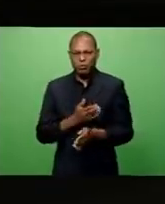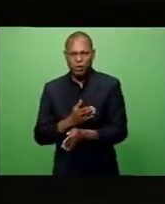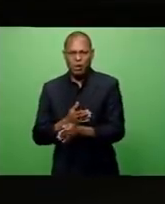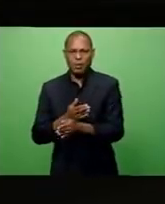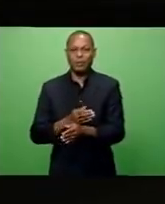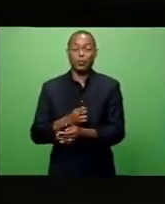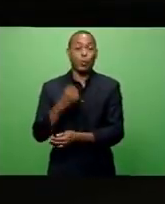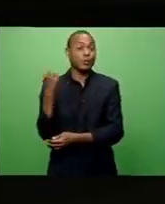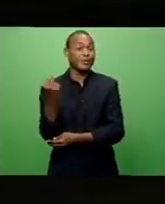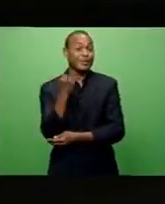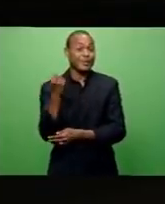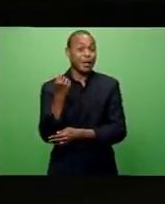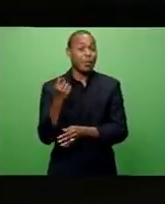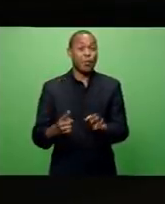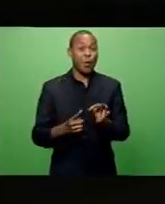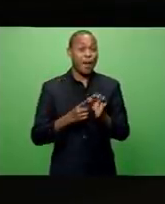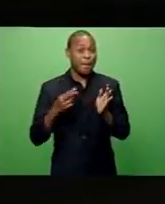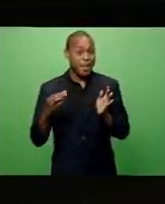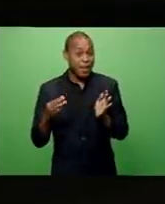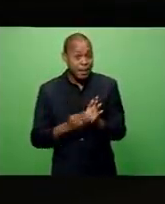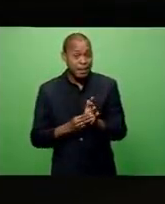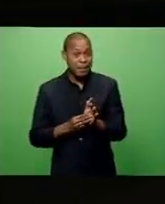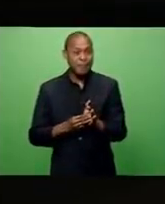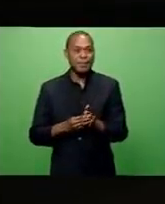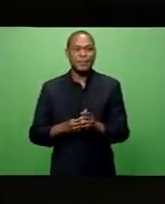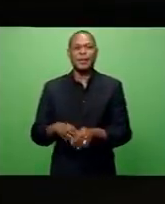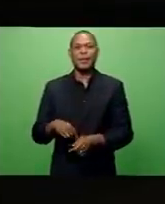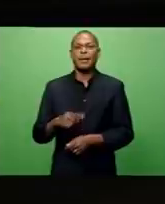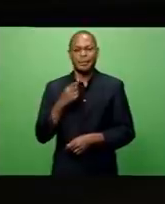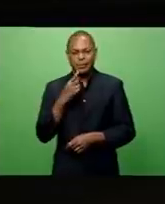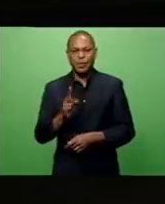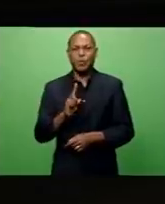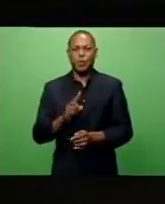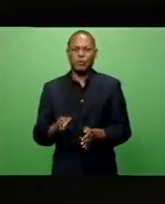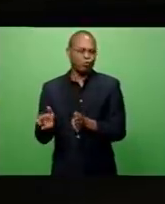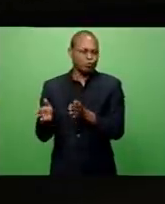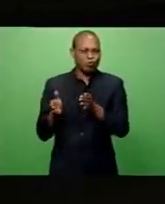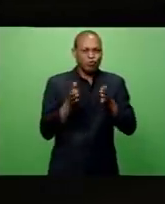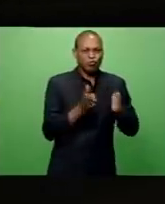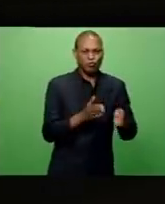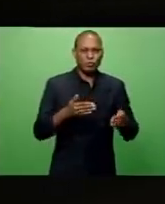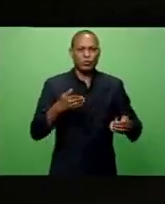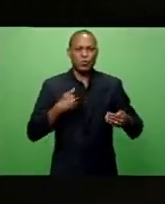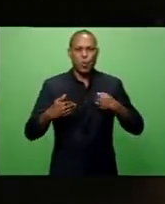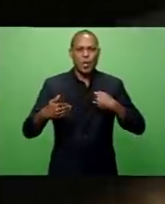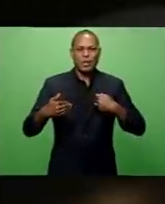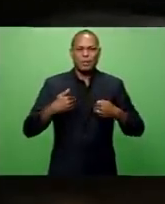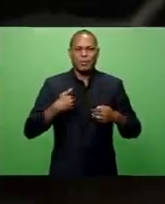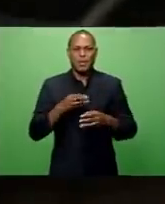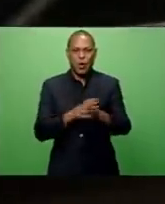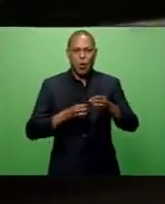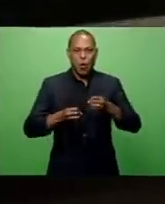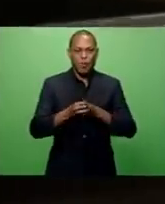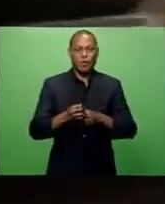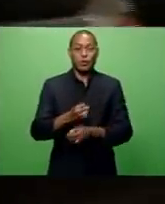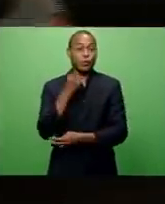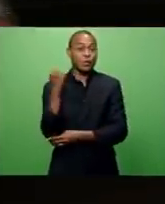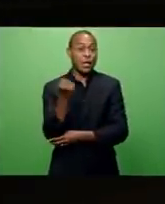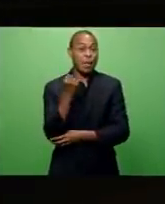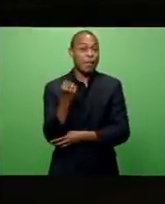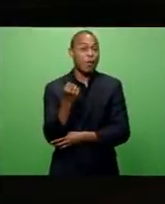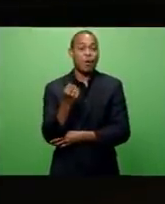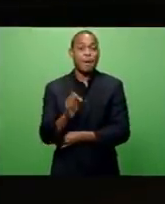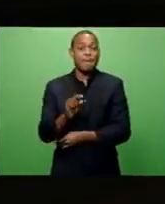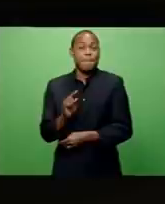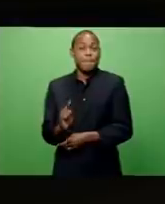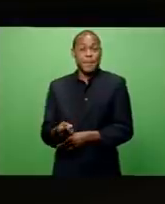Minister has also weighed in and made public his desire to move the USP headquarters to Samoa. However, Rosie Akbar